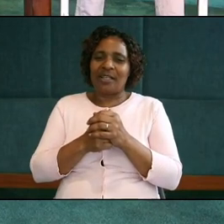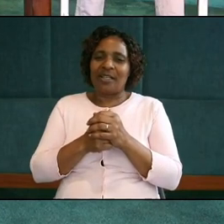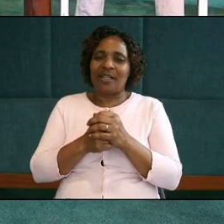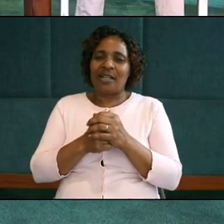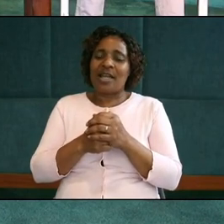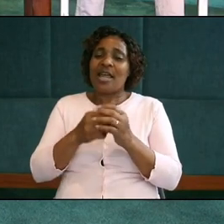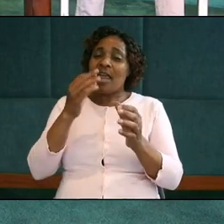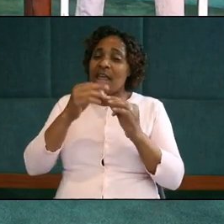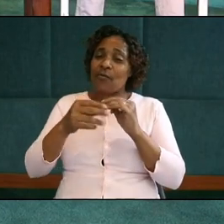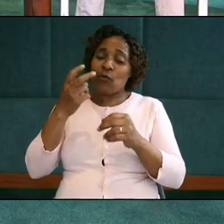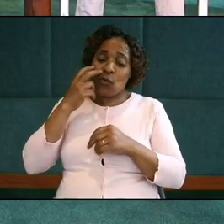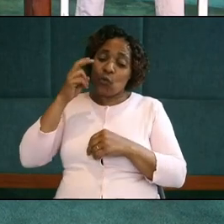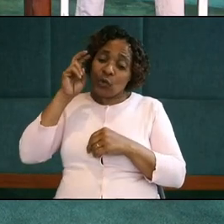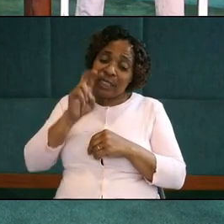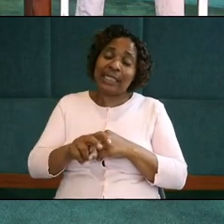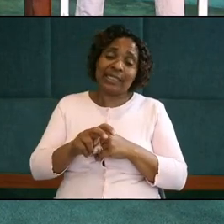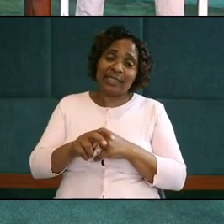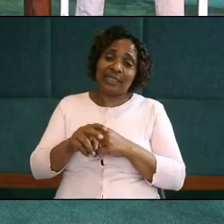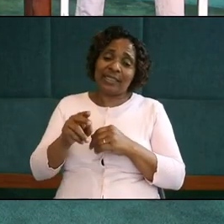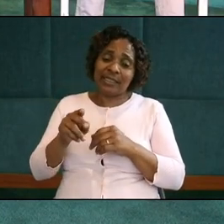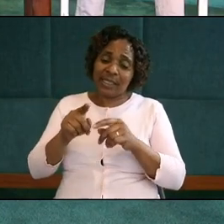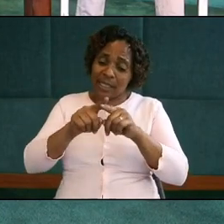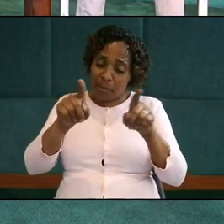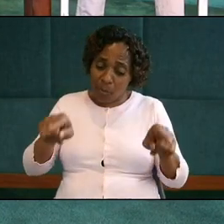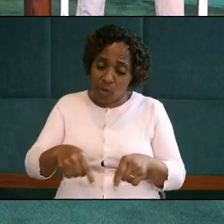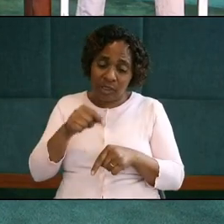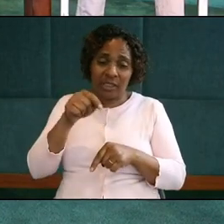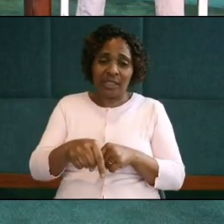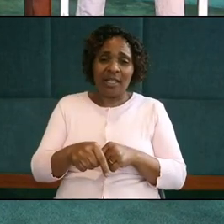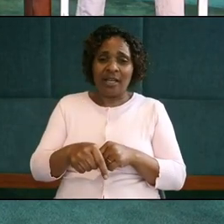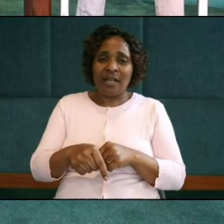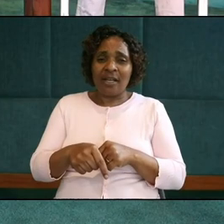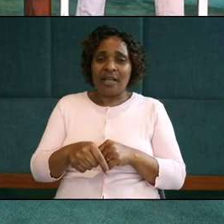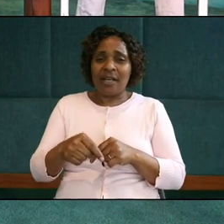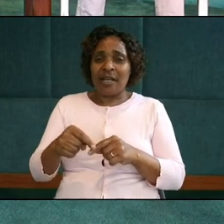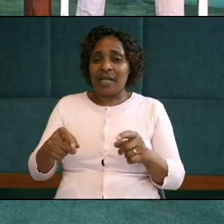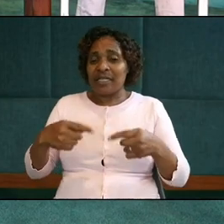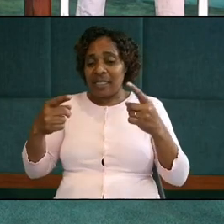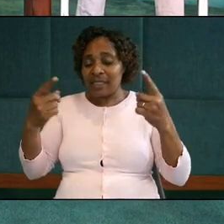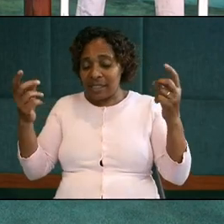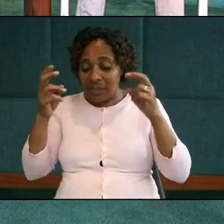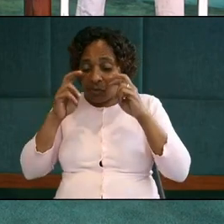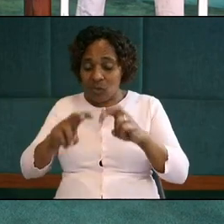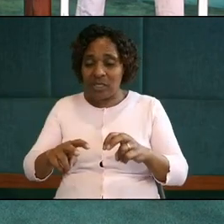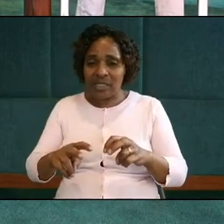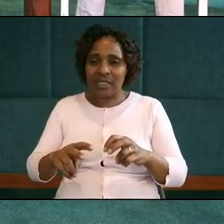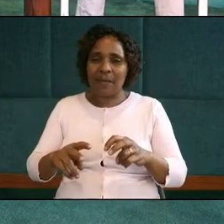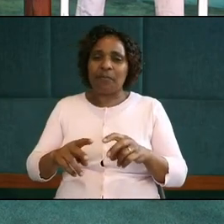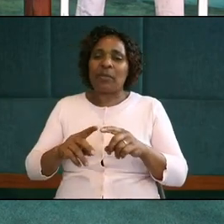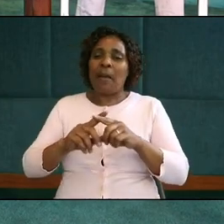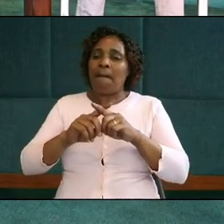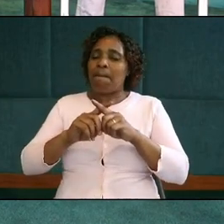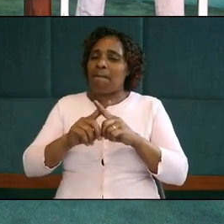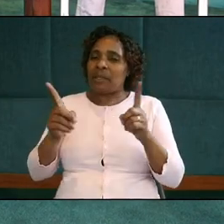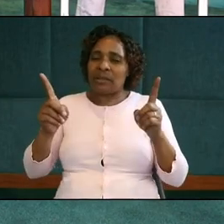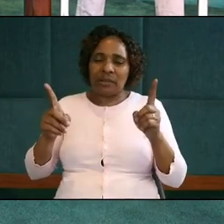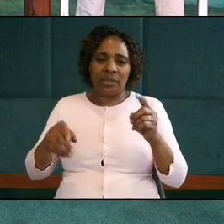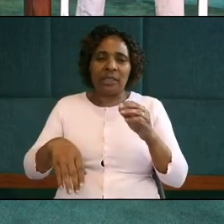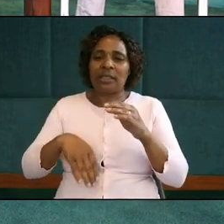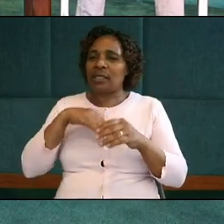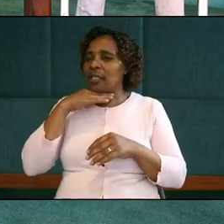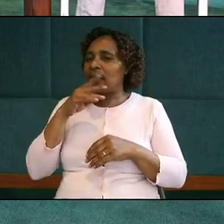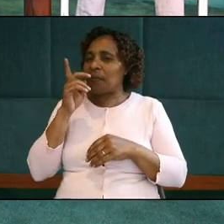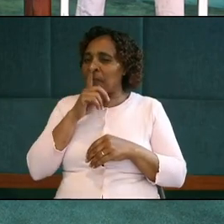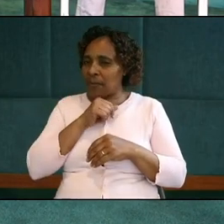it's you know, it said looked into the ark. You know, they just, I don't know if they succeeded in looking into it, but, you know, you can just see how important was it.